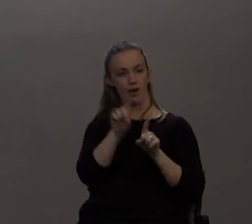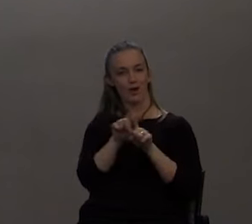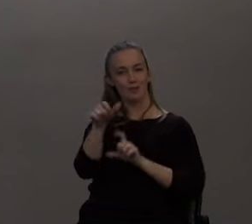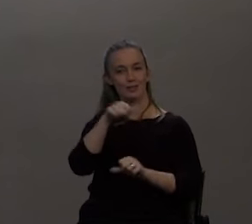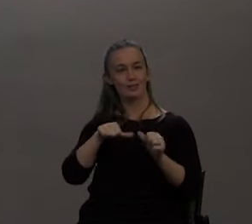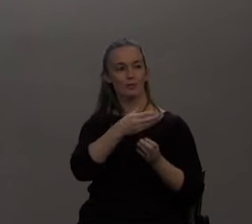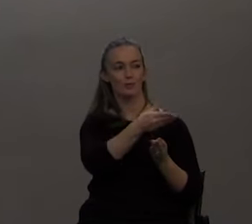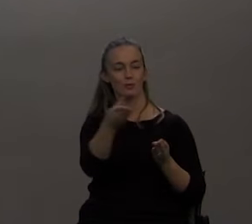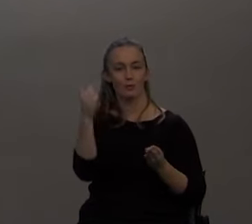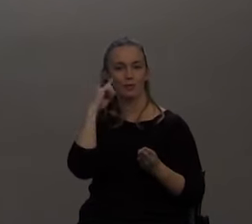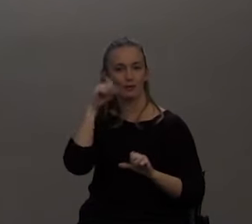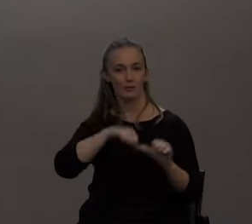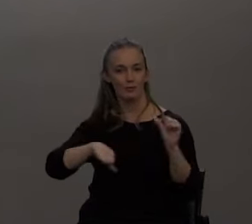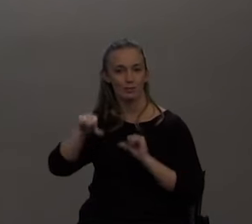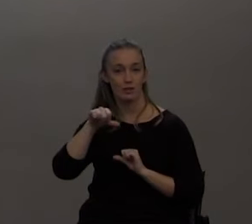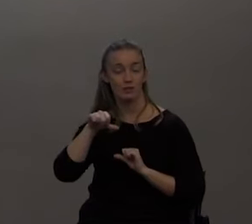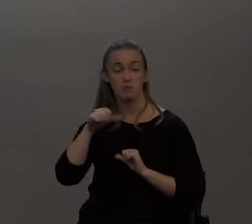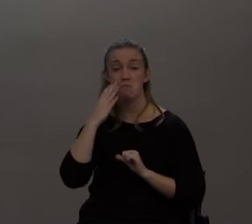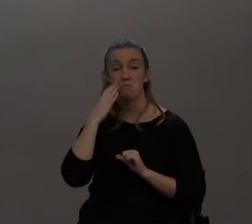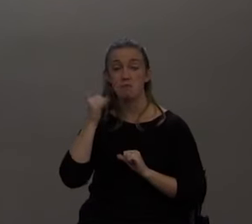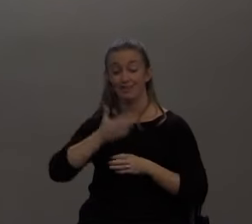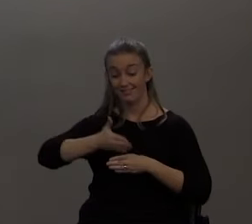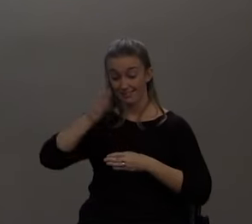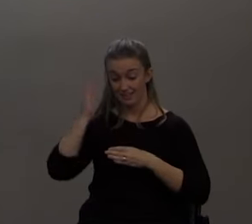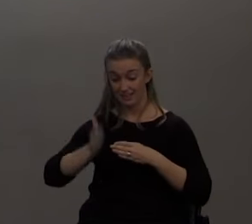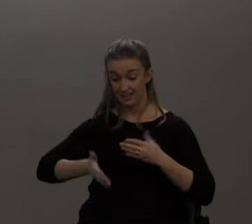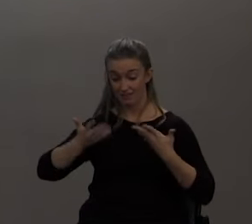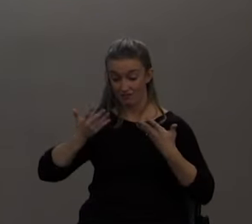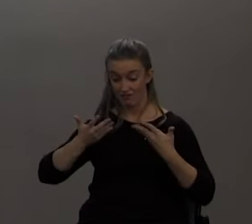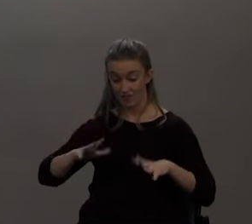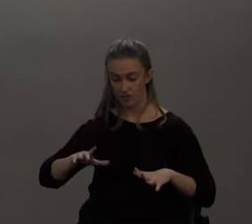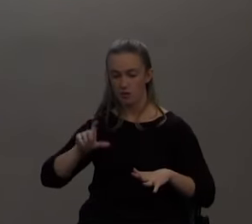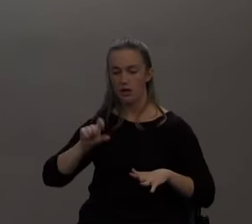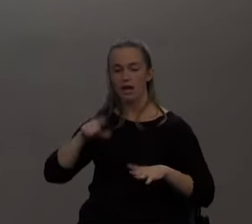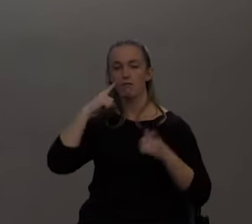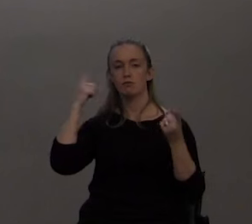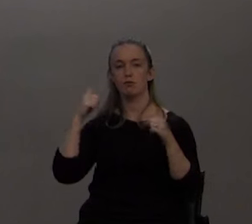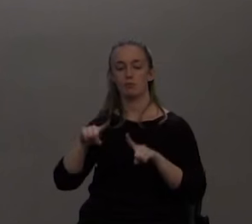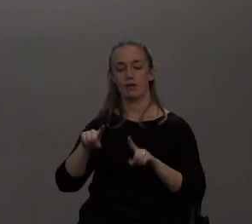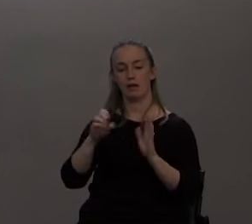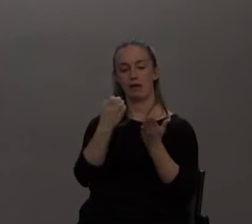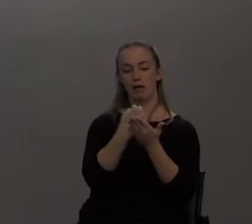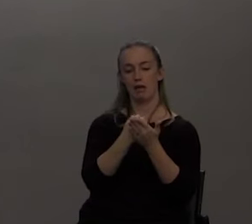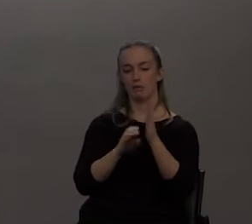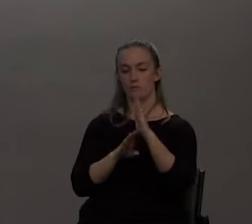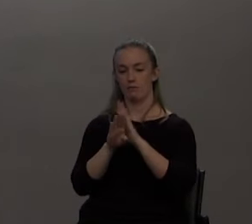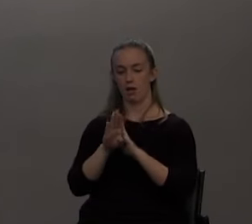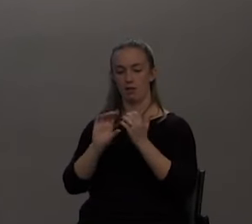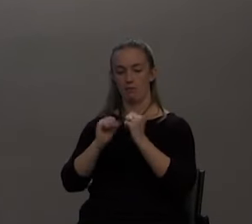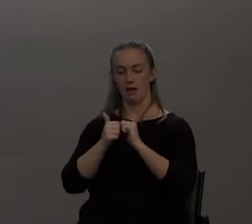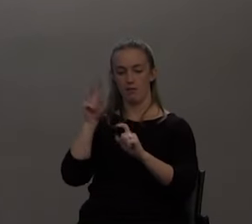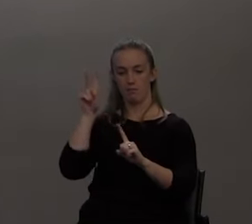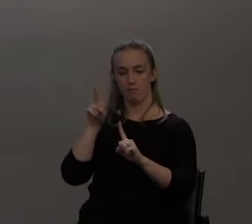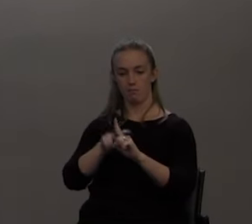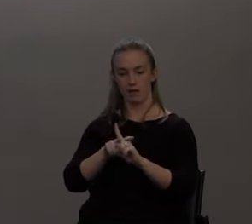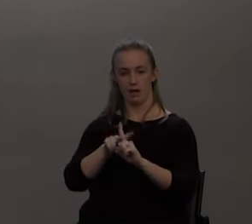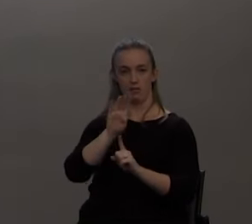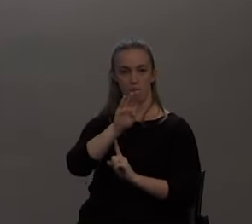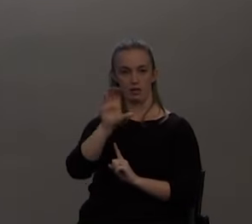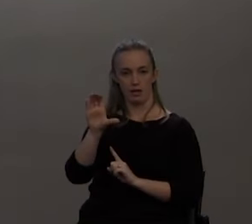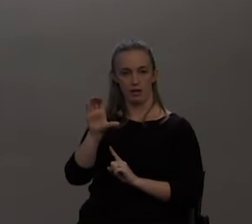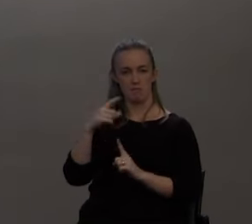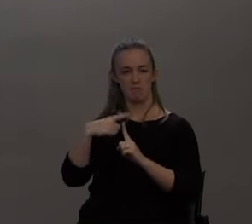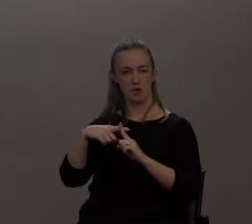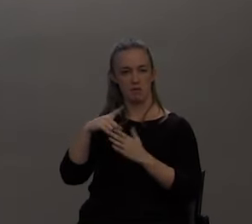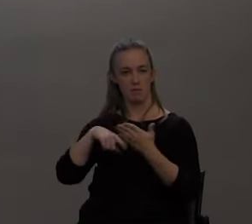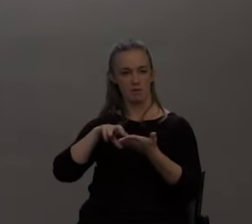frankly, at the end of this, we all have to agree upon the definition of economic development as it relates to Boyle County, and then be willing to act